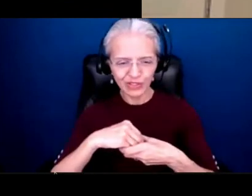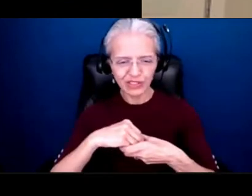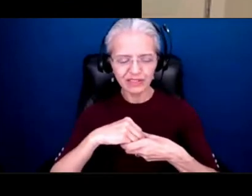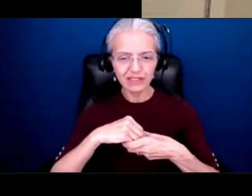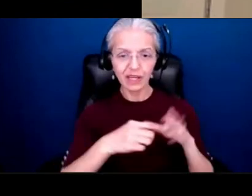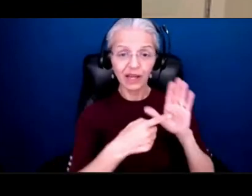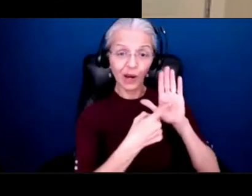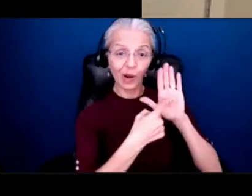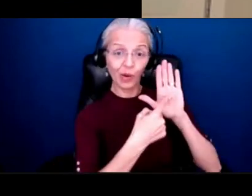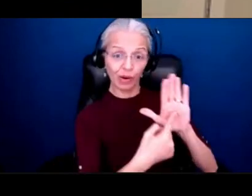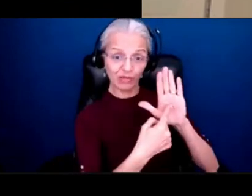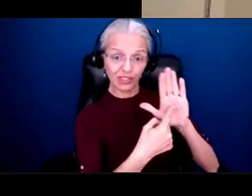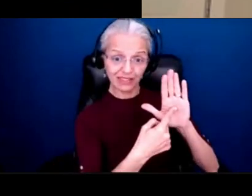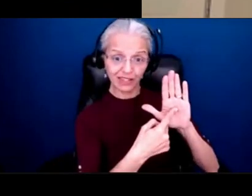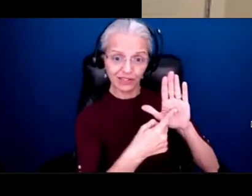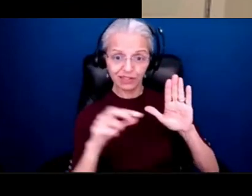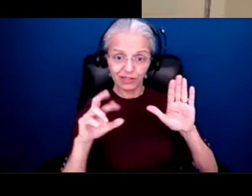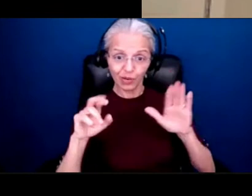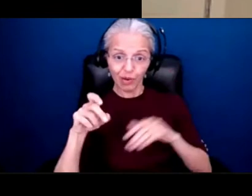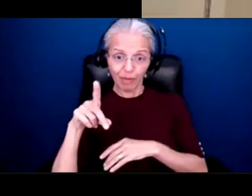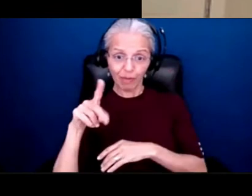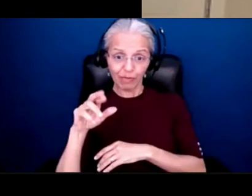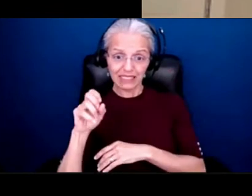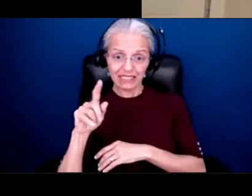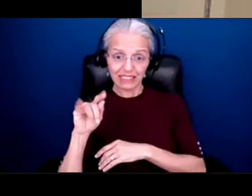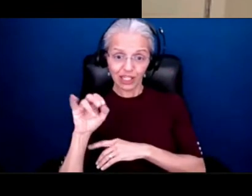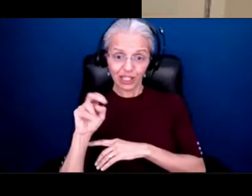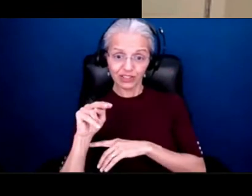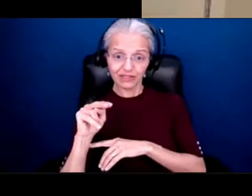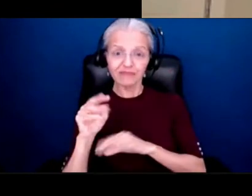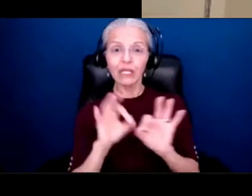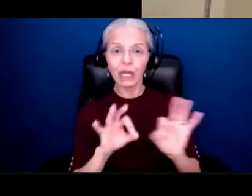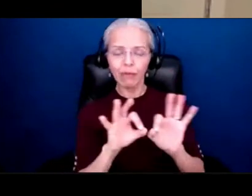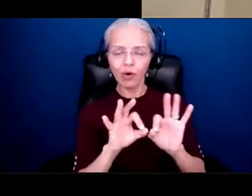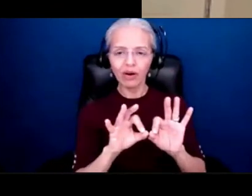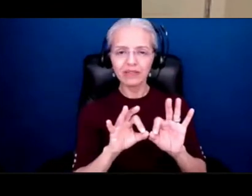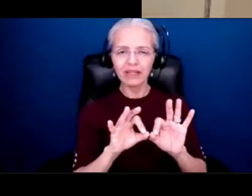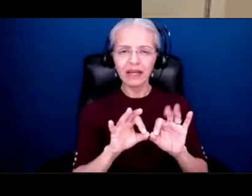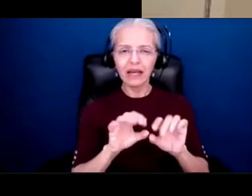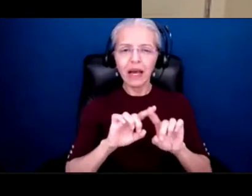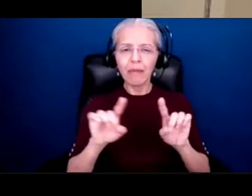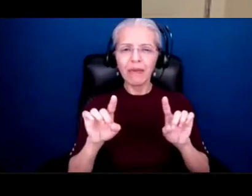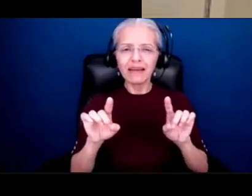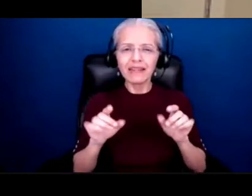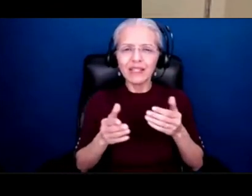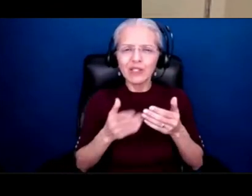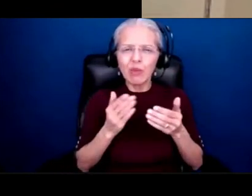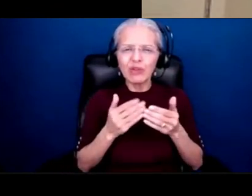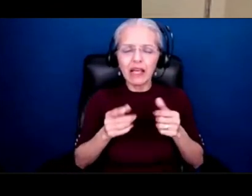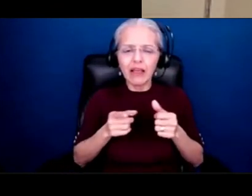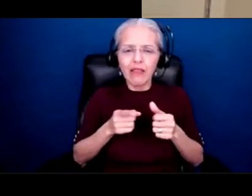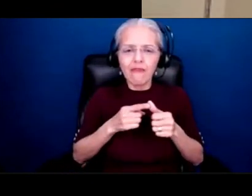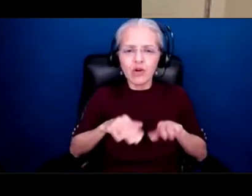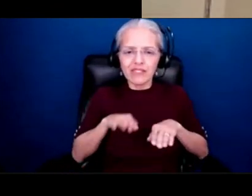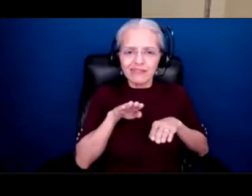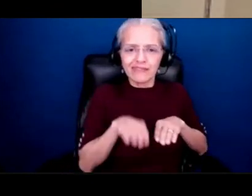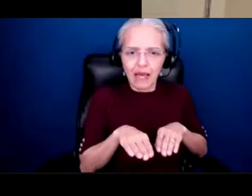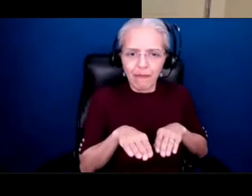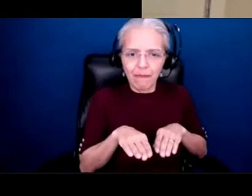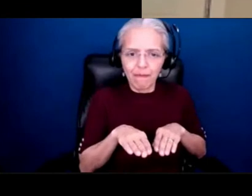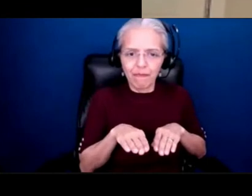representation is important, but it's almost the first step, right? It's one of many